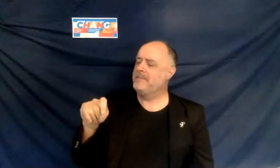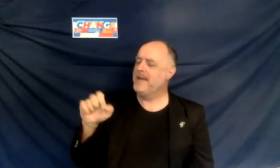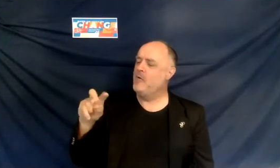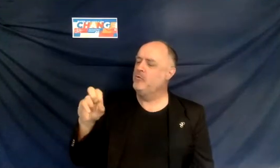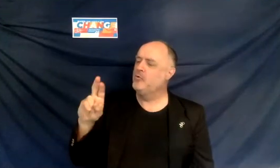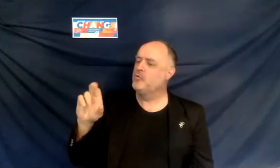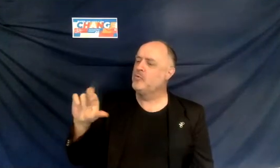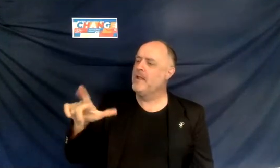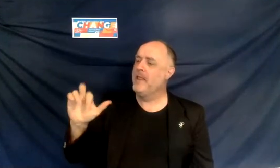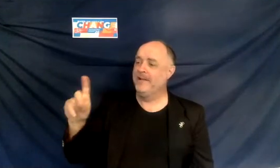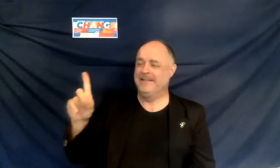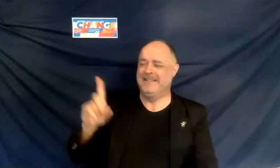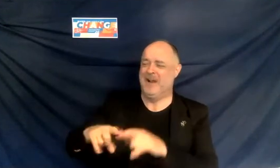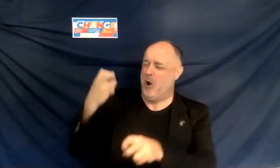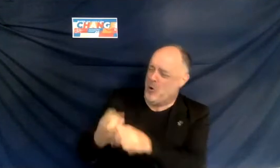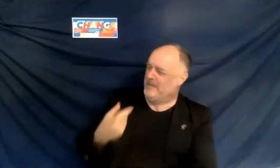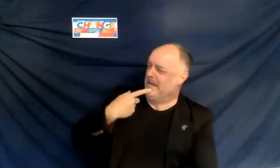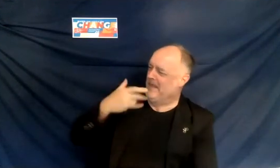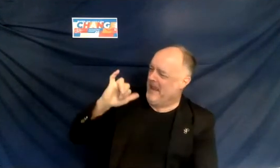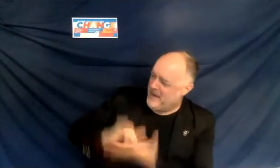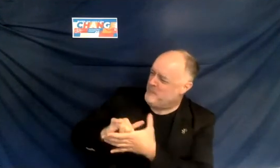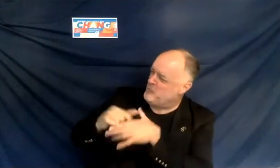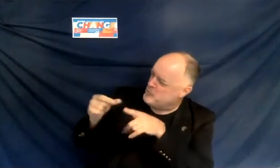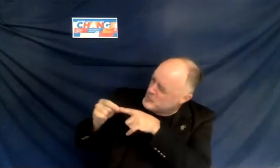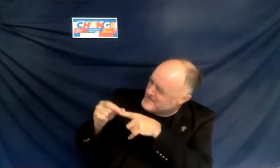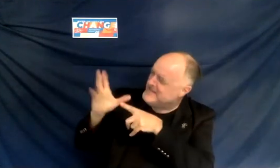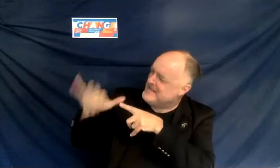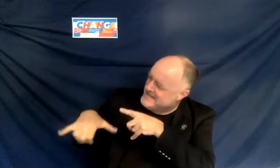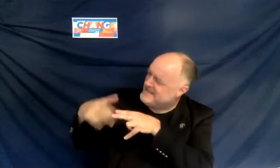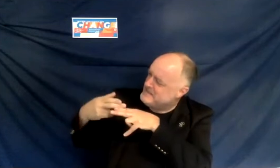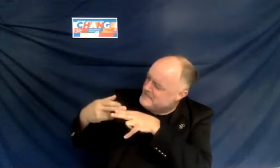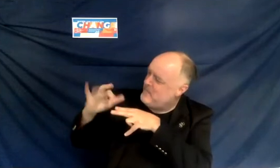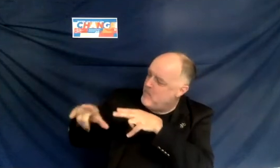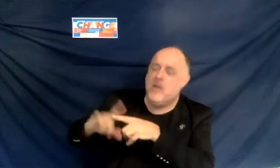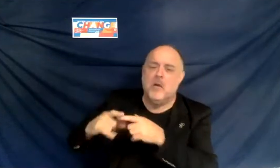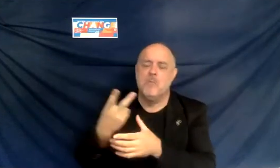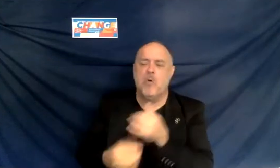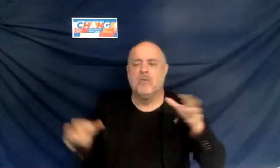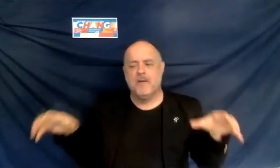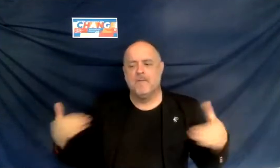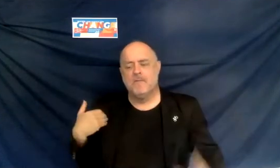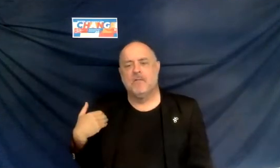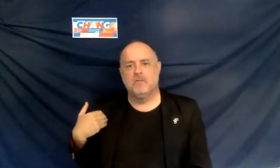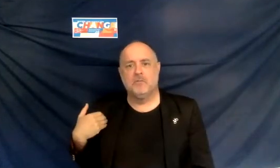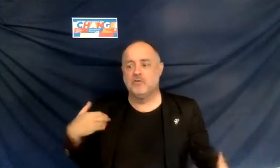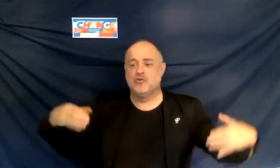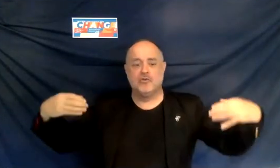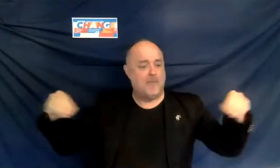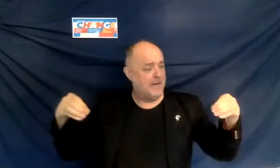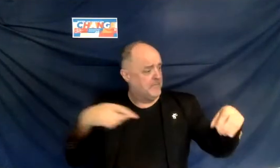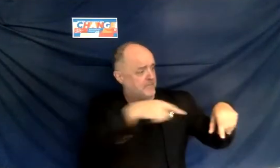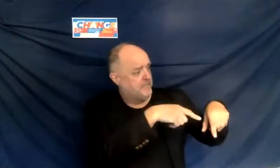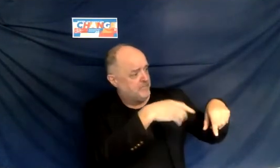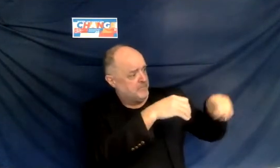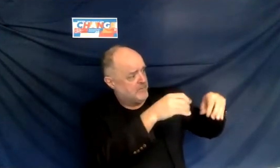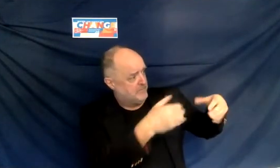street that we couldn't pronounce for that very reason, they're on both sides because there's shopping on both